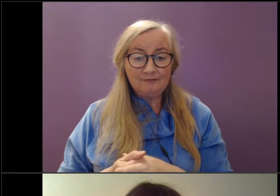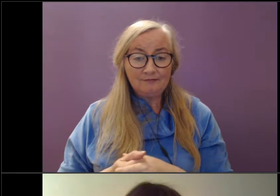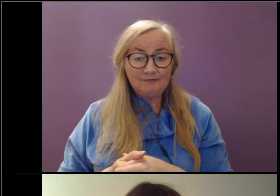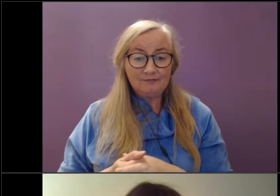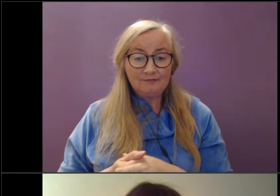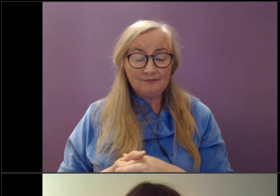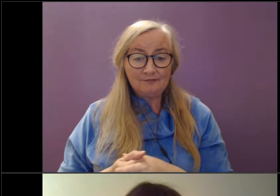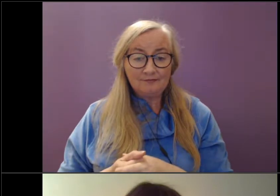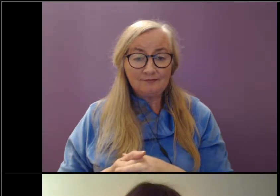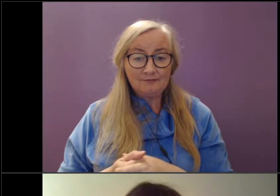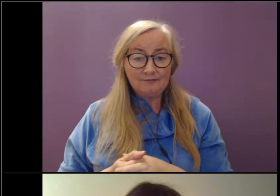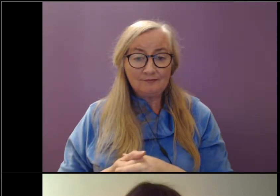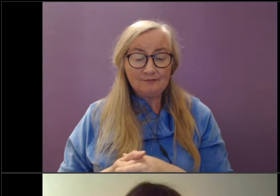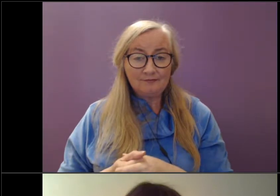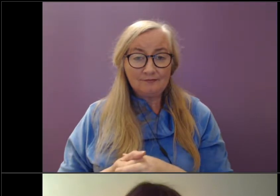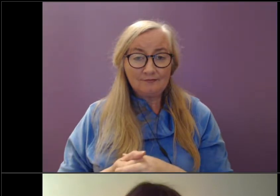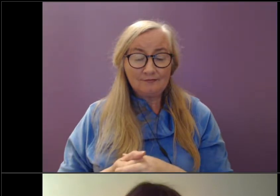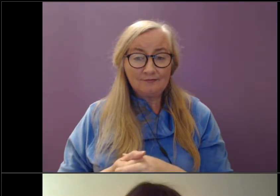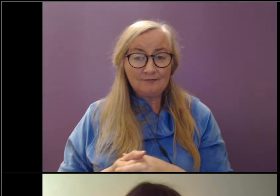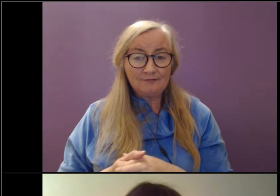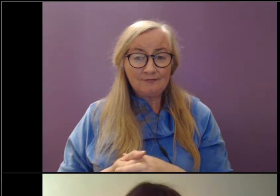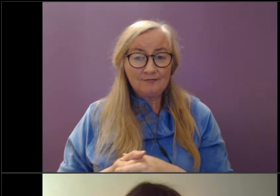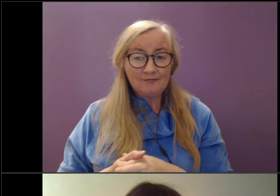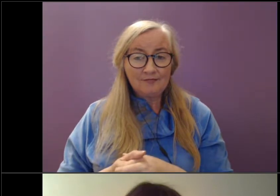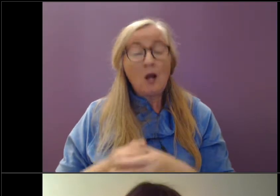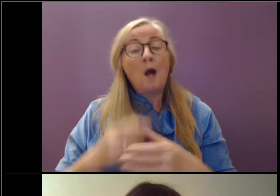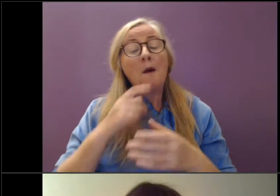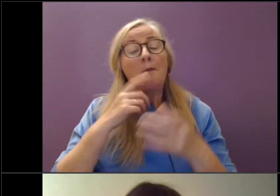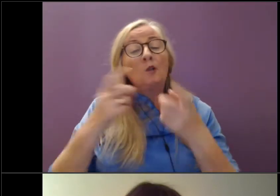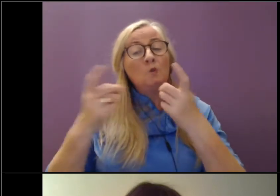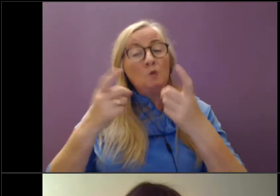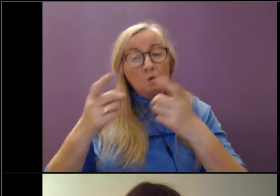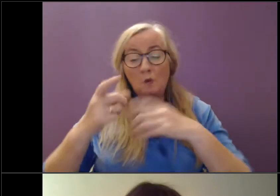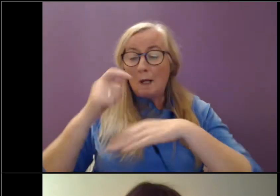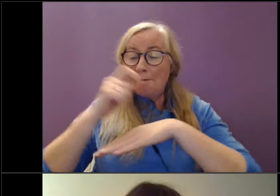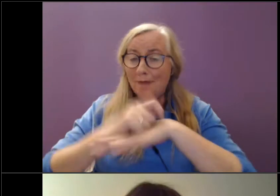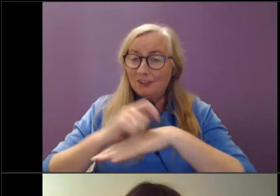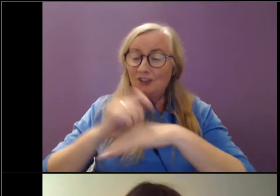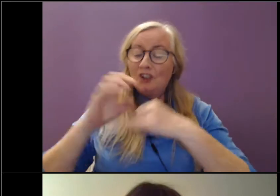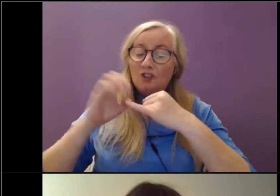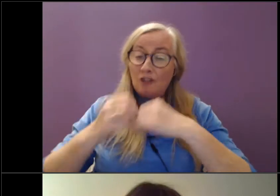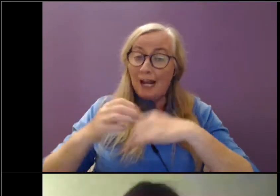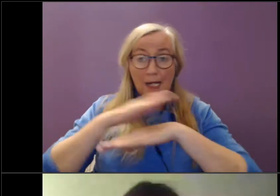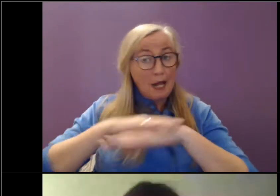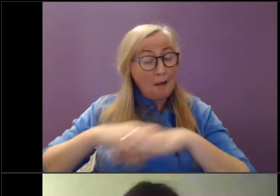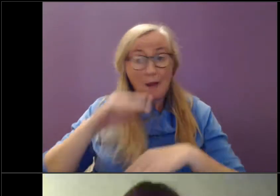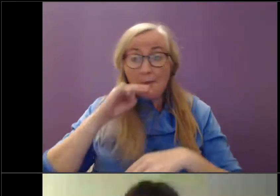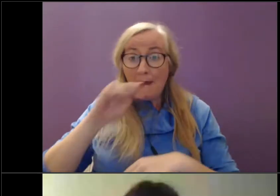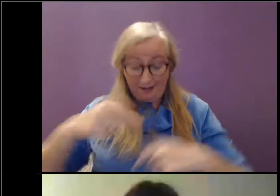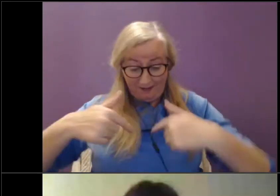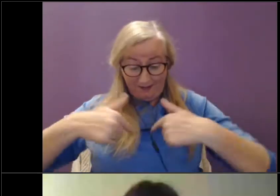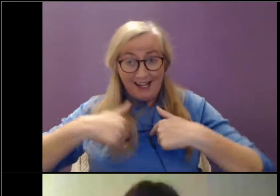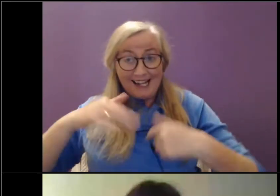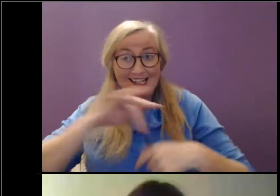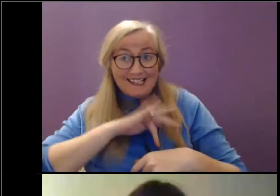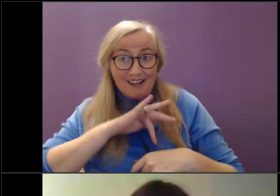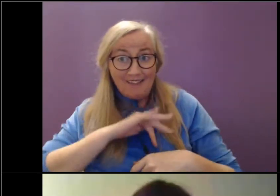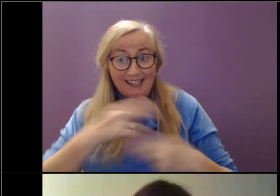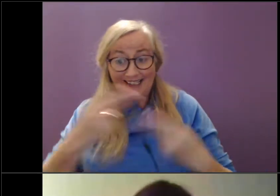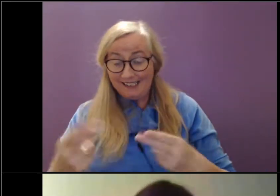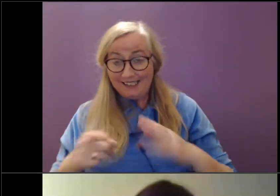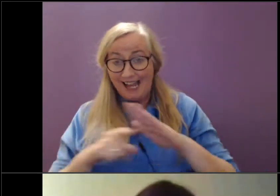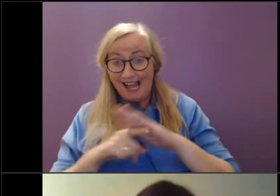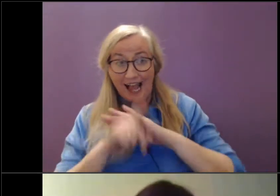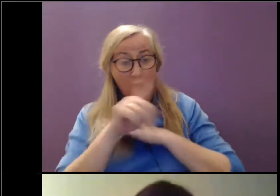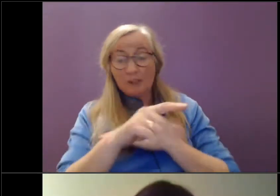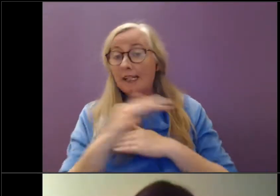And you trying your best to keep calm, and maybe it is the case where you have to step out as well if things are getting too much